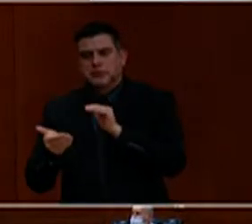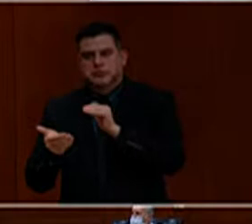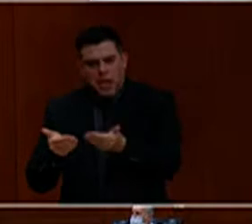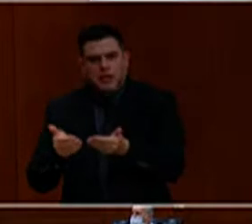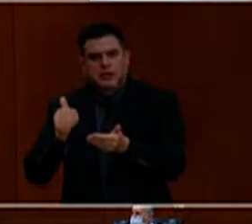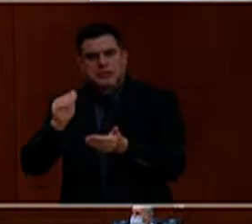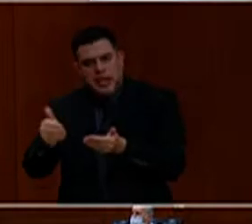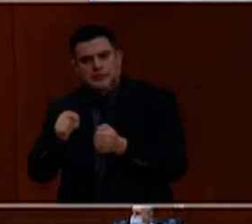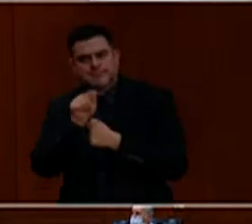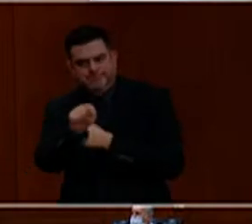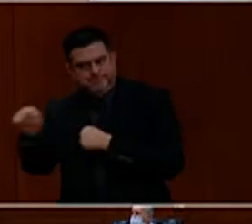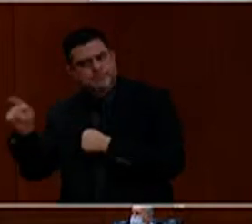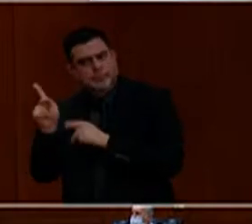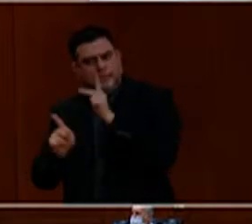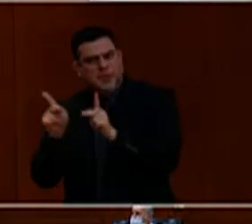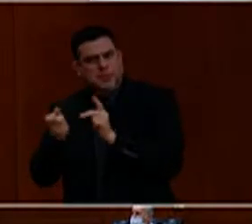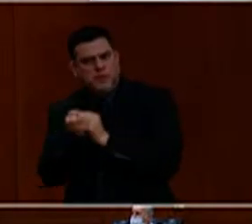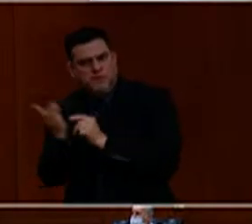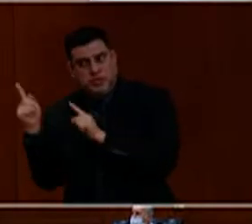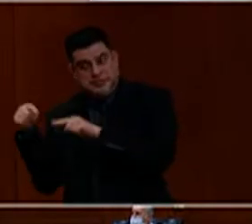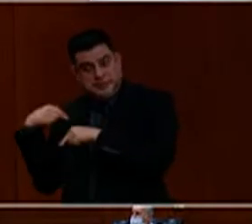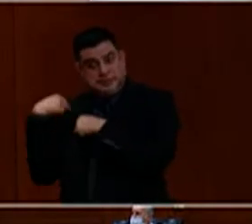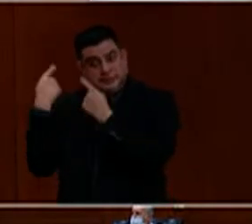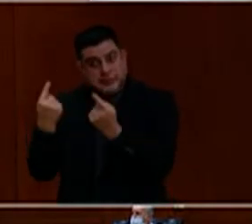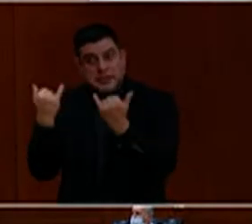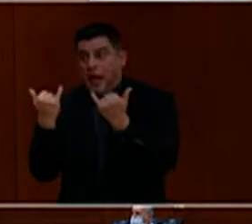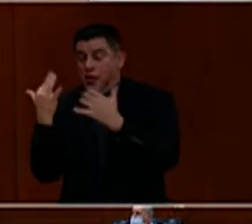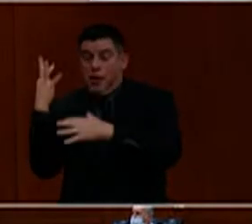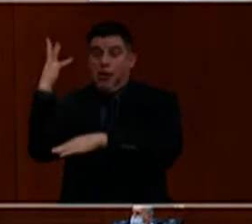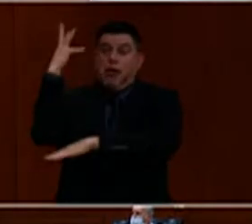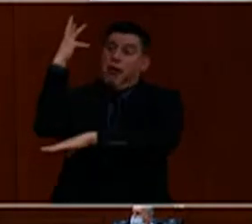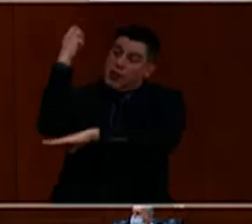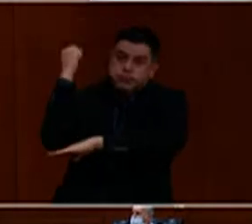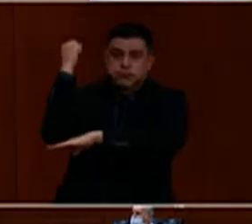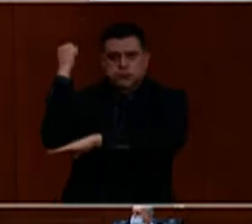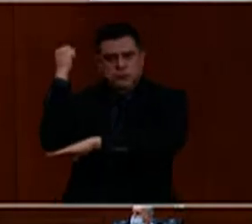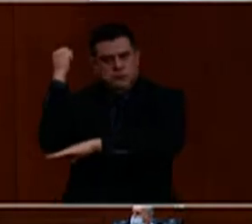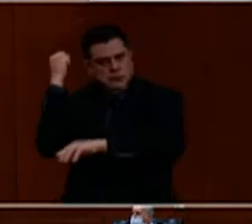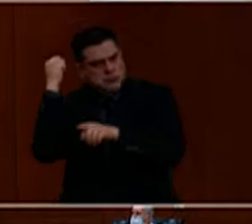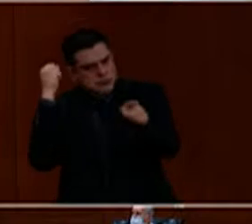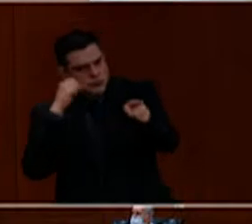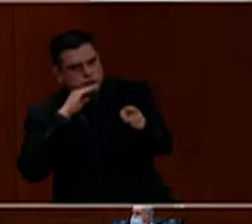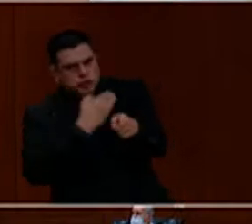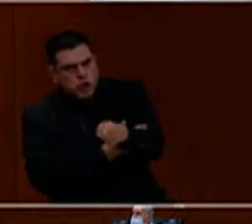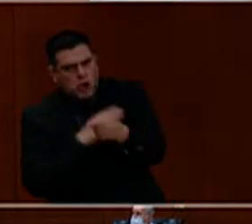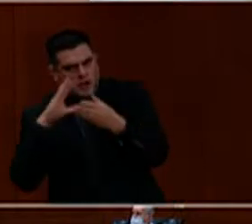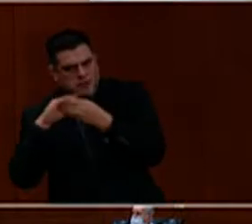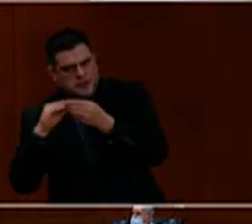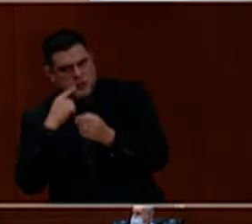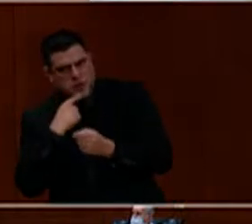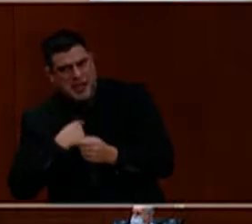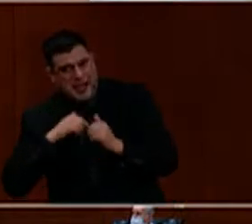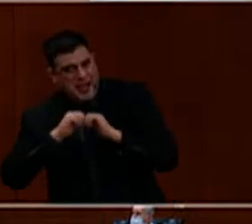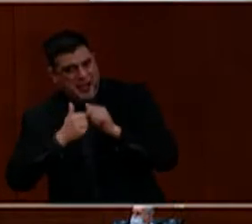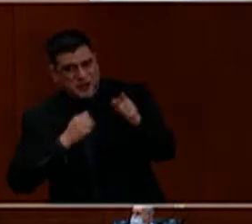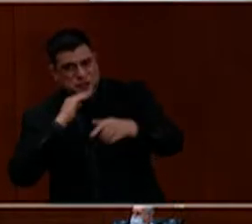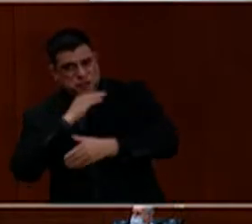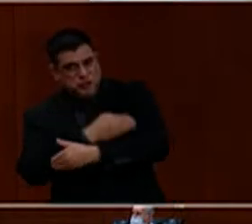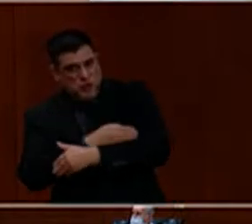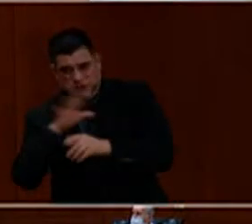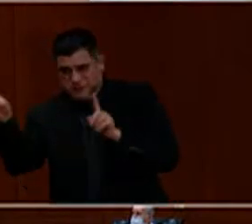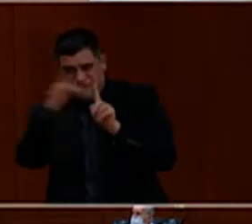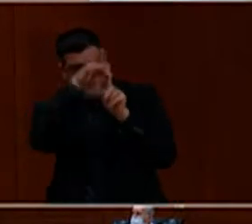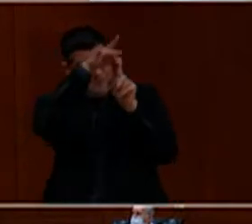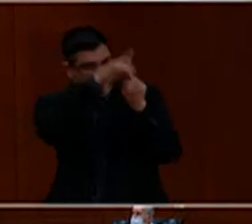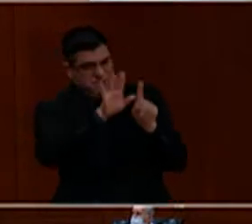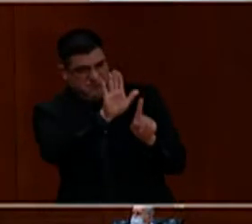your daughter mentioned that she may have picked it up at Starbucks. So all that considered, how would you rate the way the